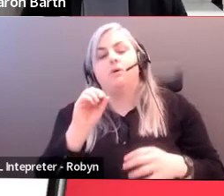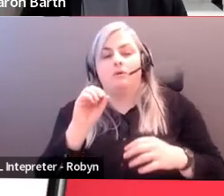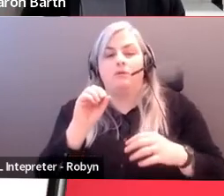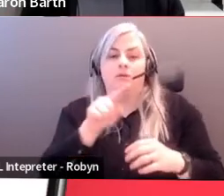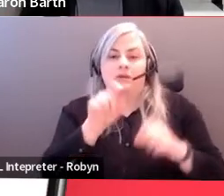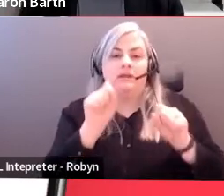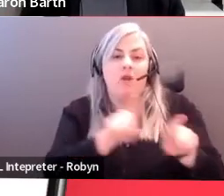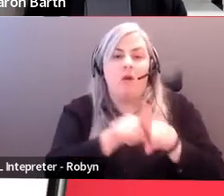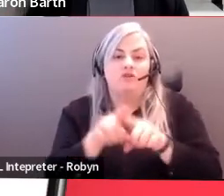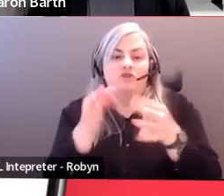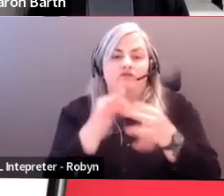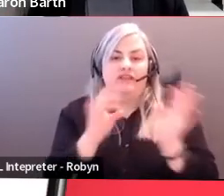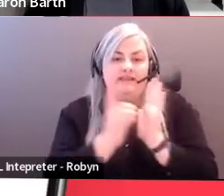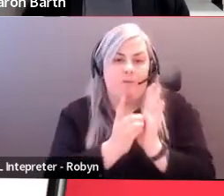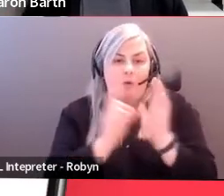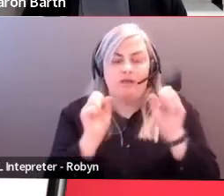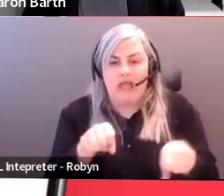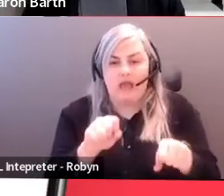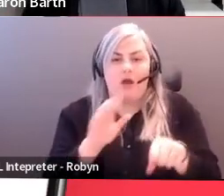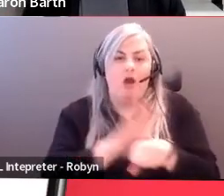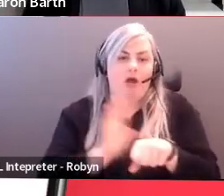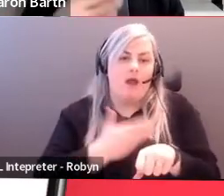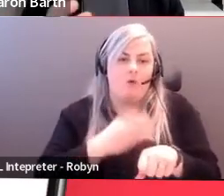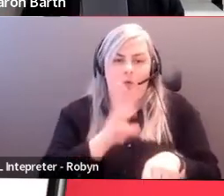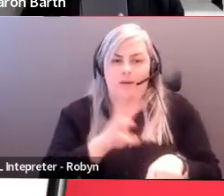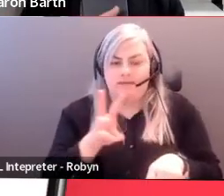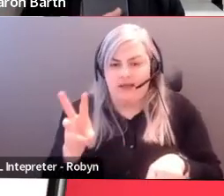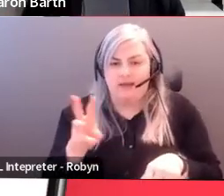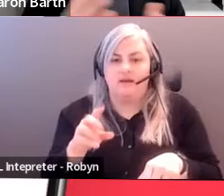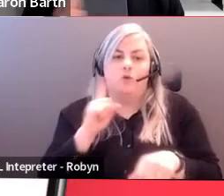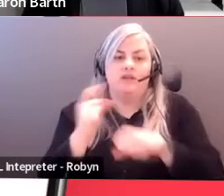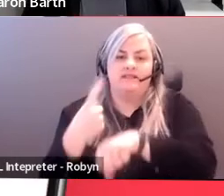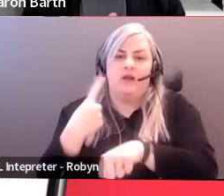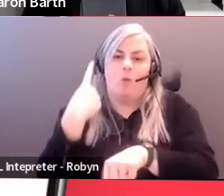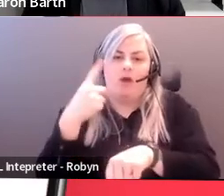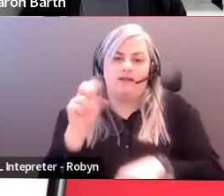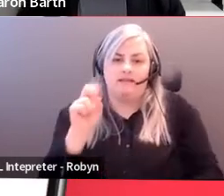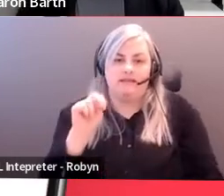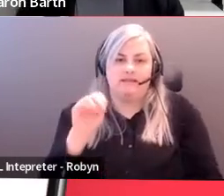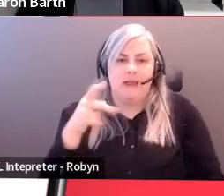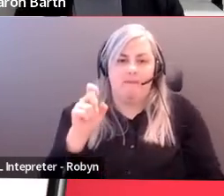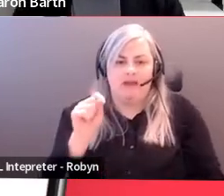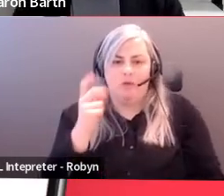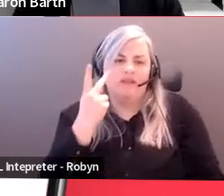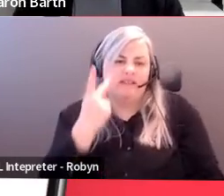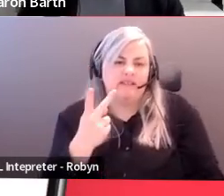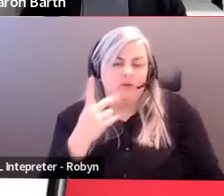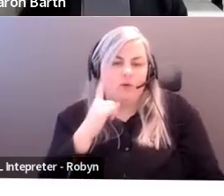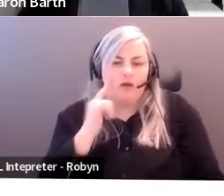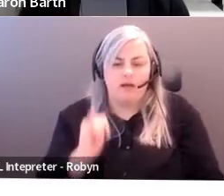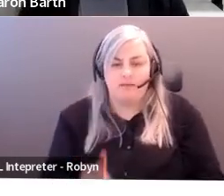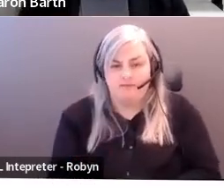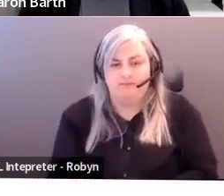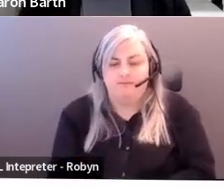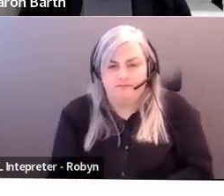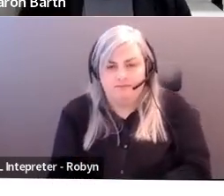them out. You can also do a free demo on our site. They'll send you one snippet and you can see what it's all about.